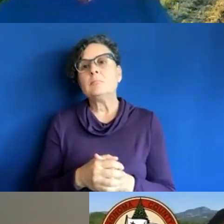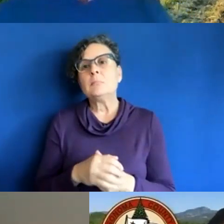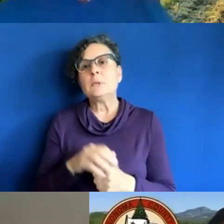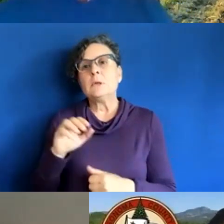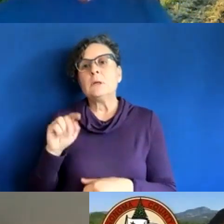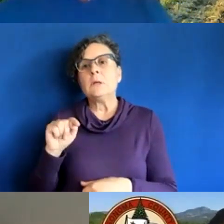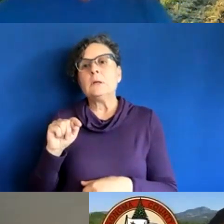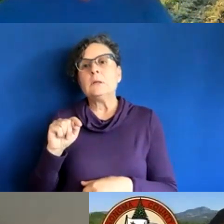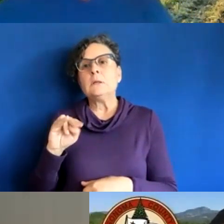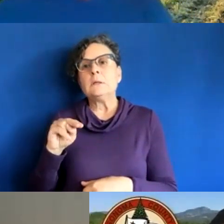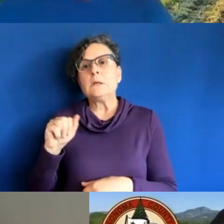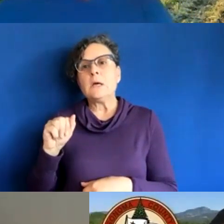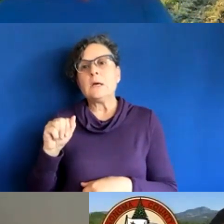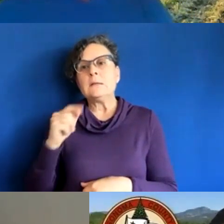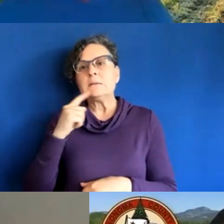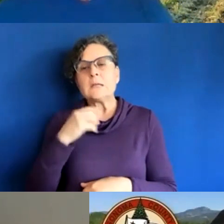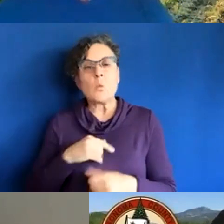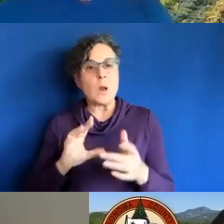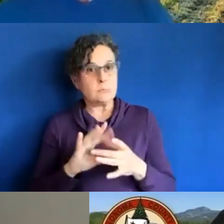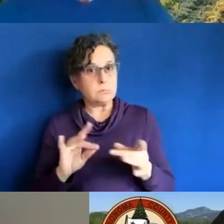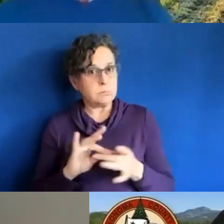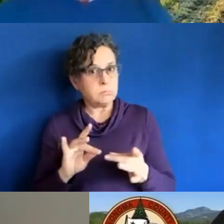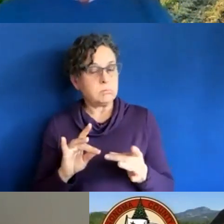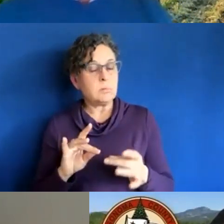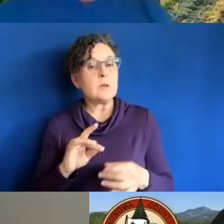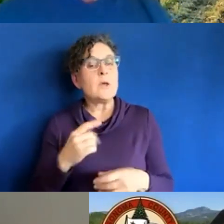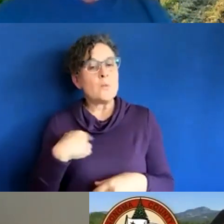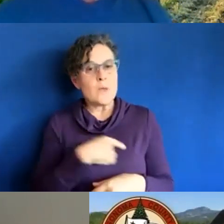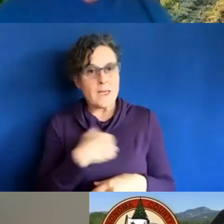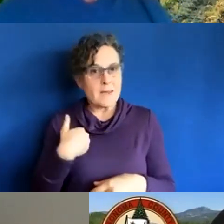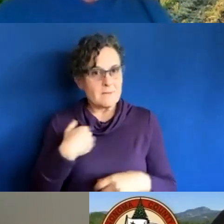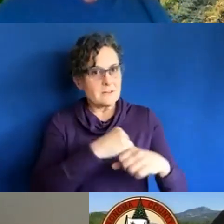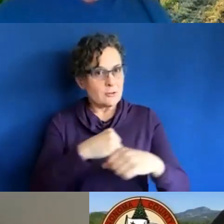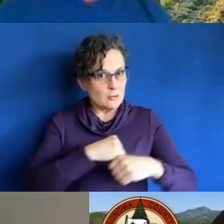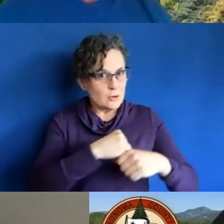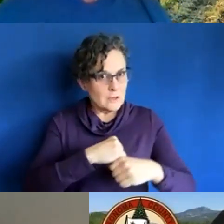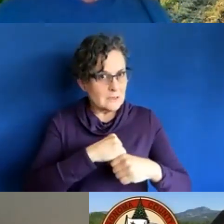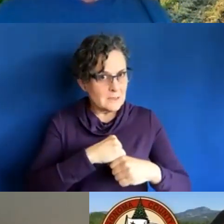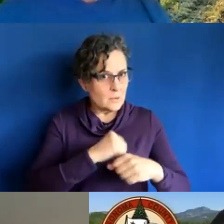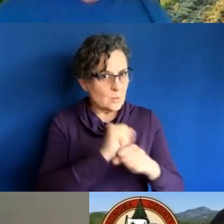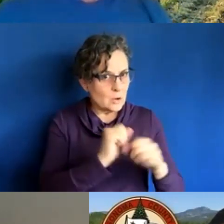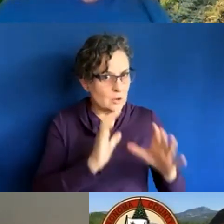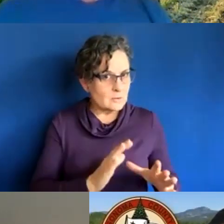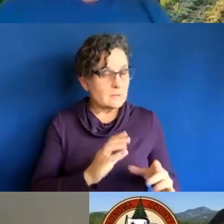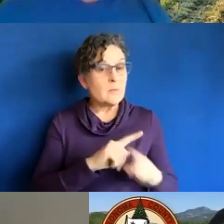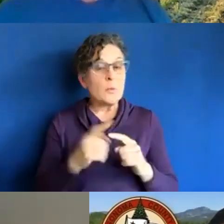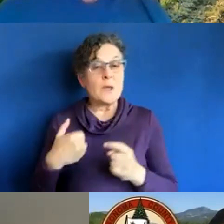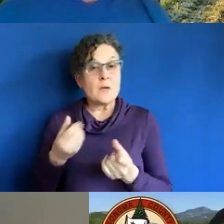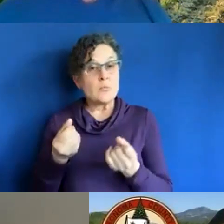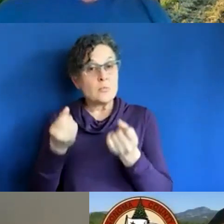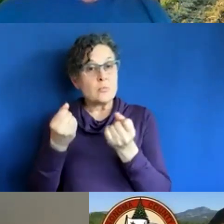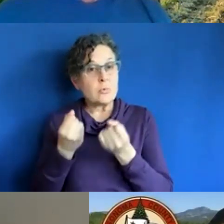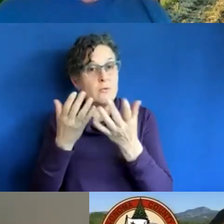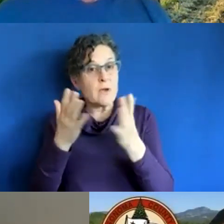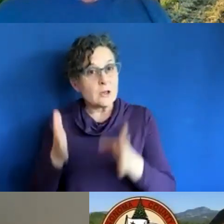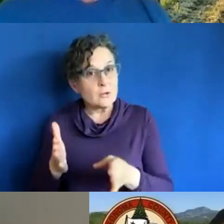add, it's not just the security that's going to be on site. It's also the providers and